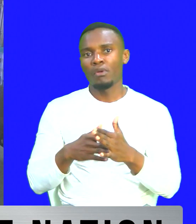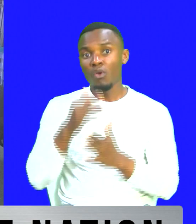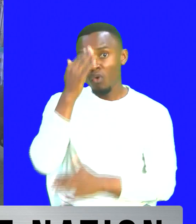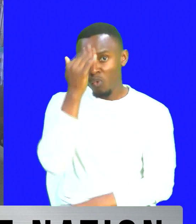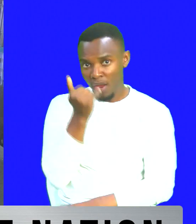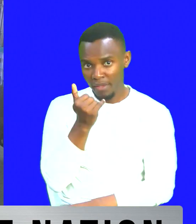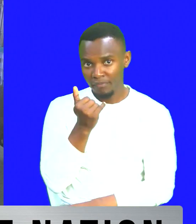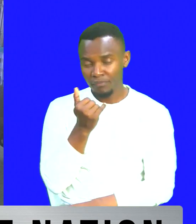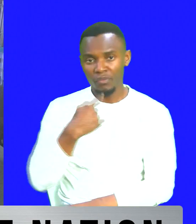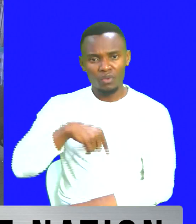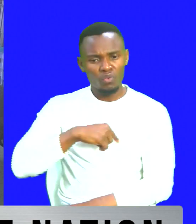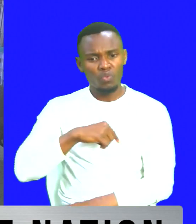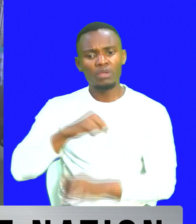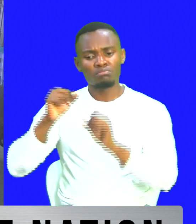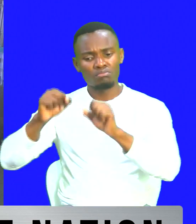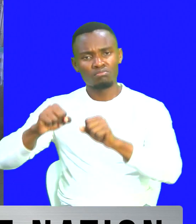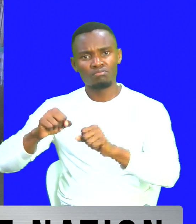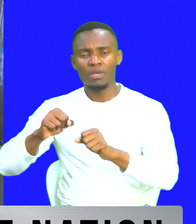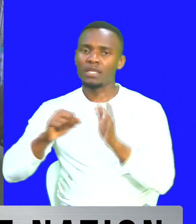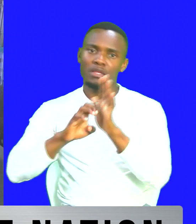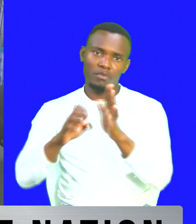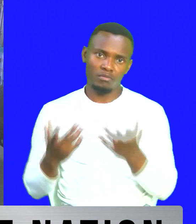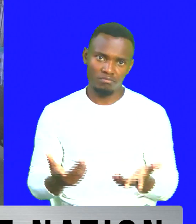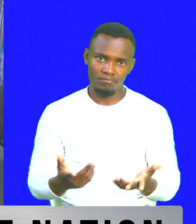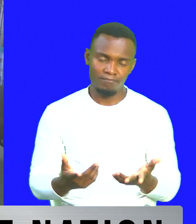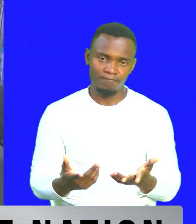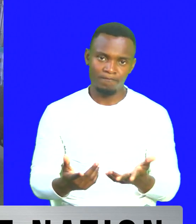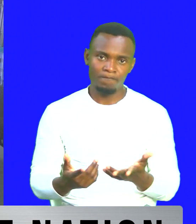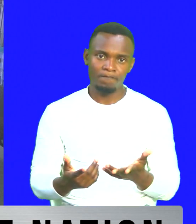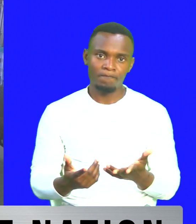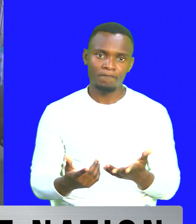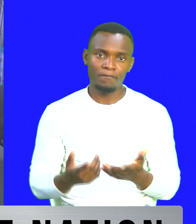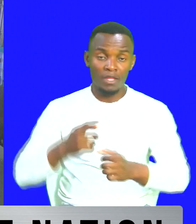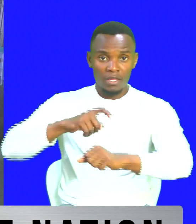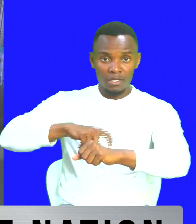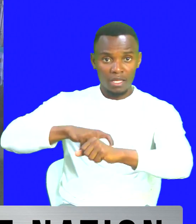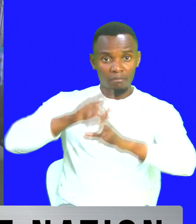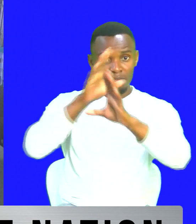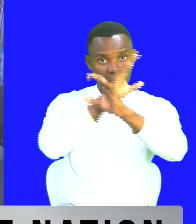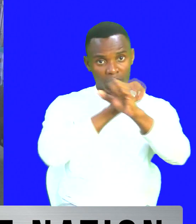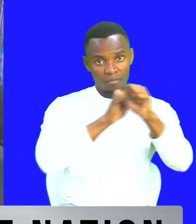can okay, for example, when our president